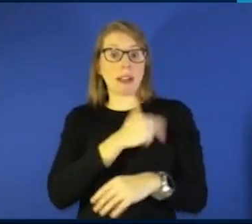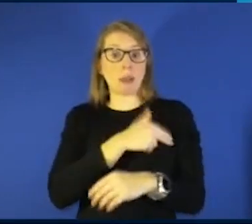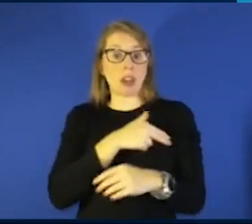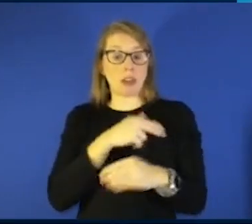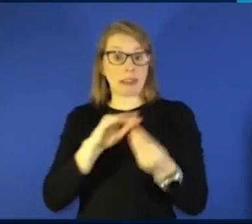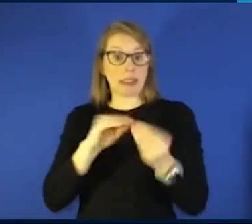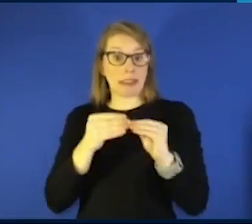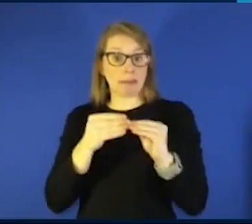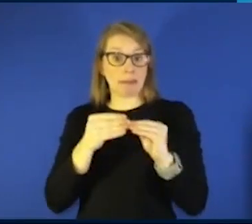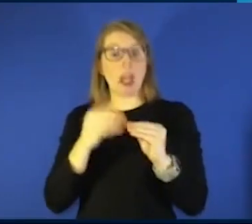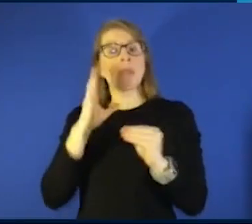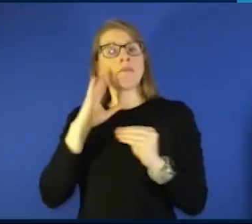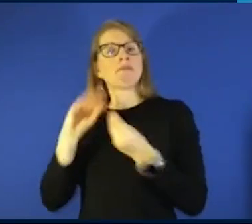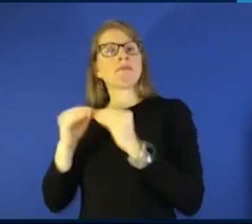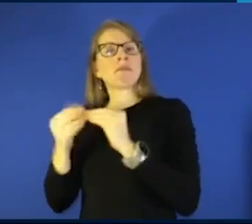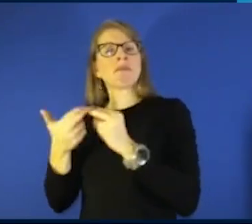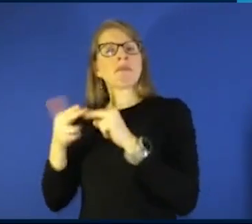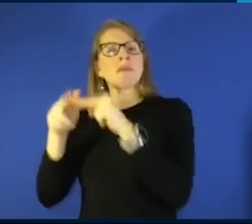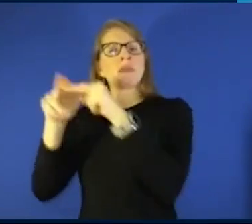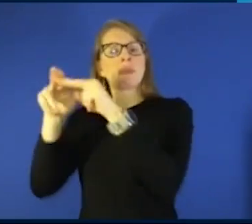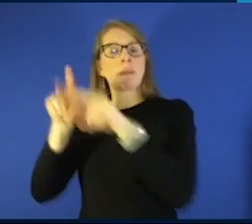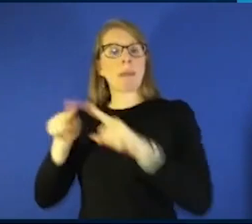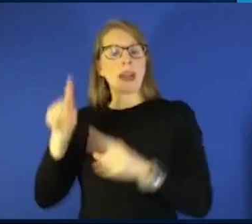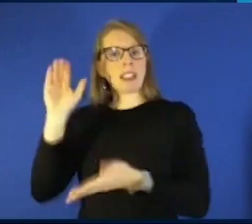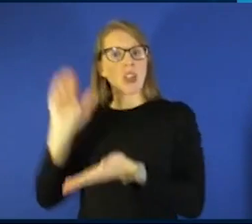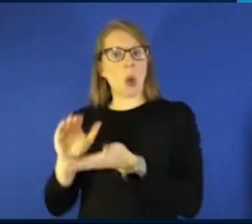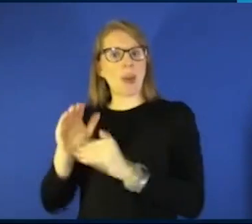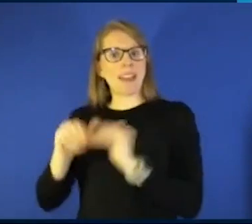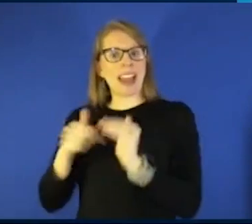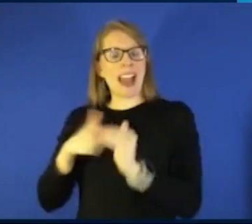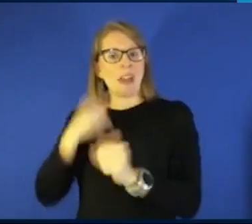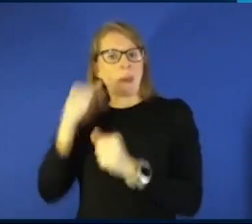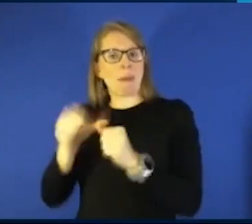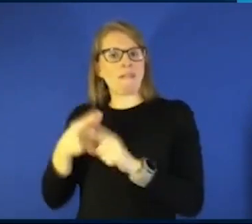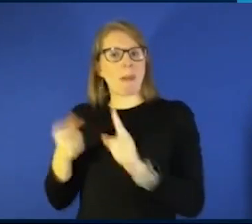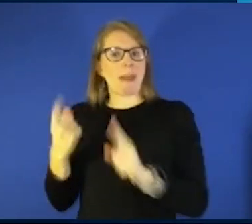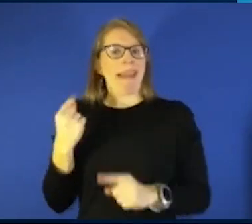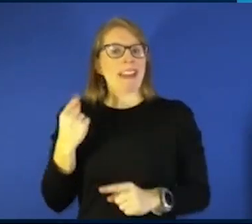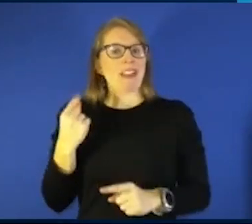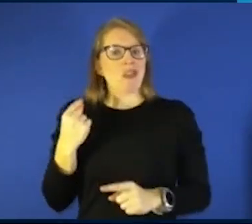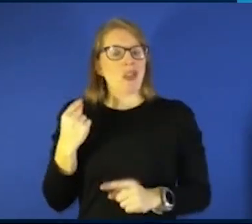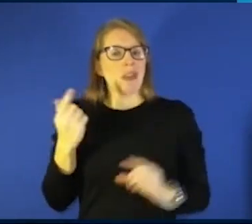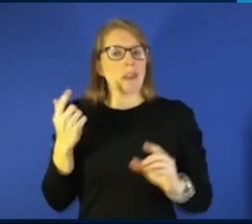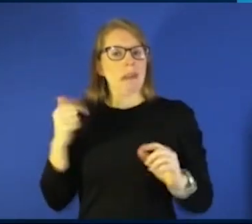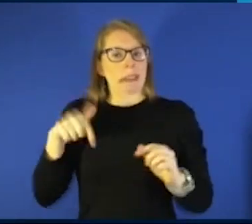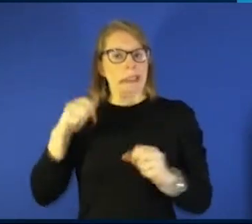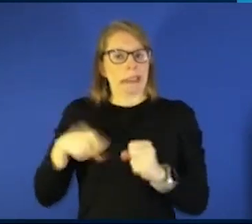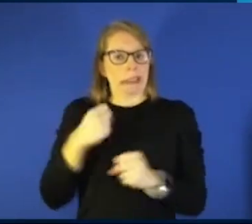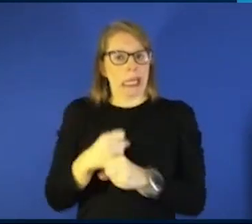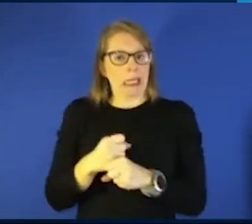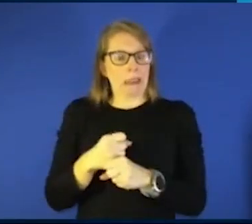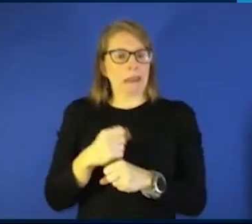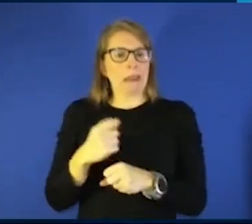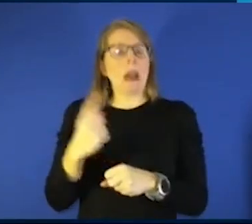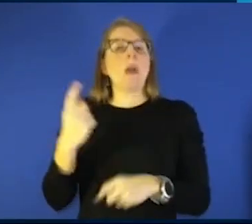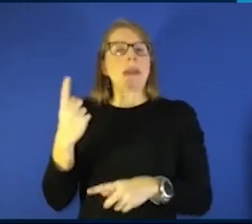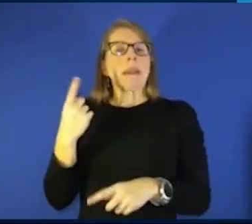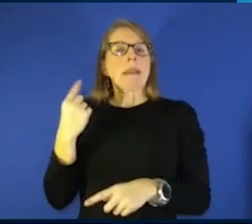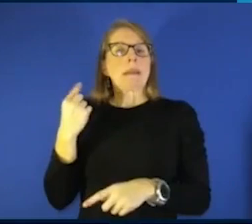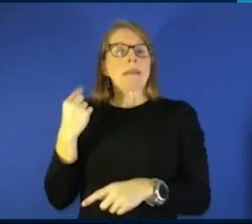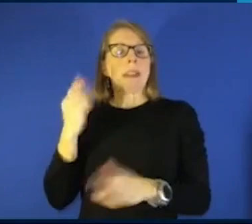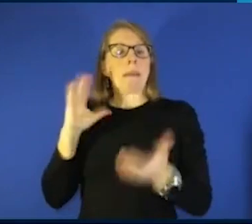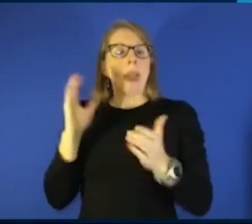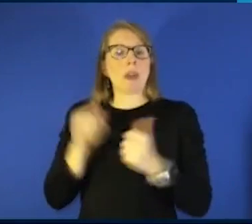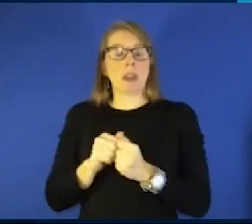up, but thus far it's a lot lower than what I remember from last year at this time. Is this a genuine effect, or is it